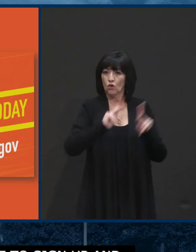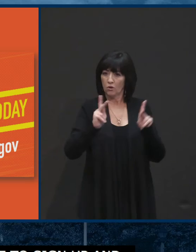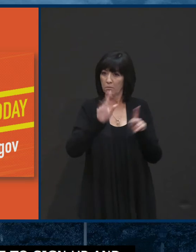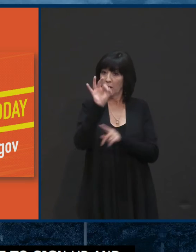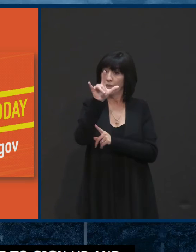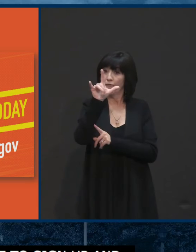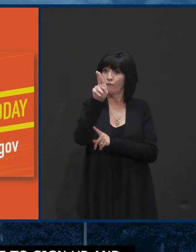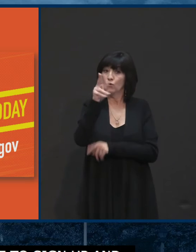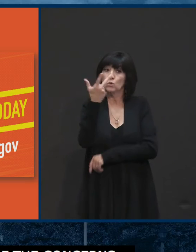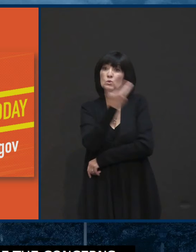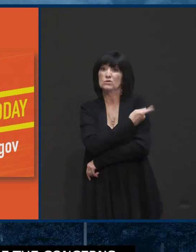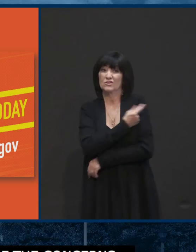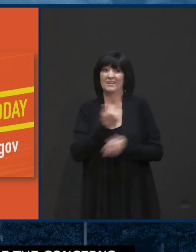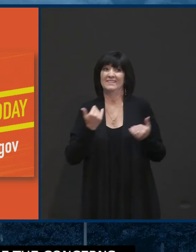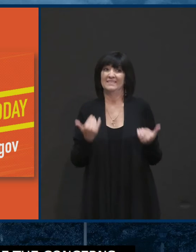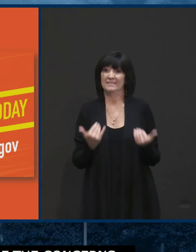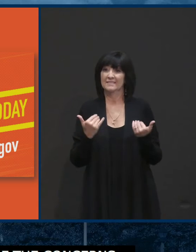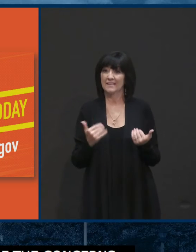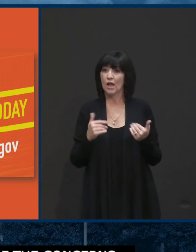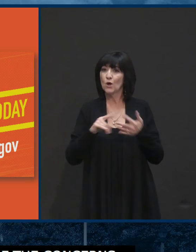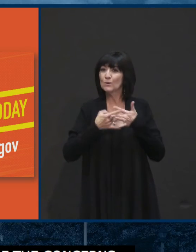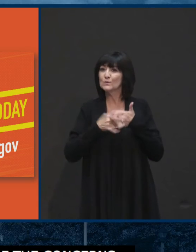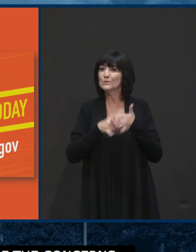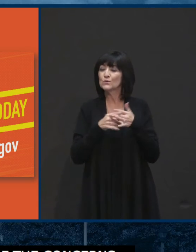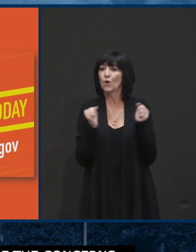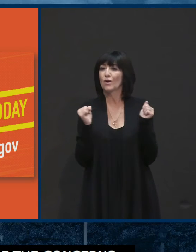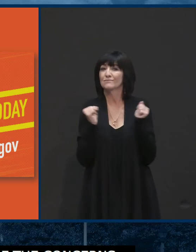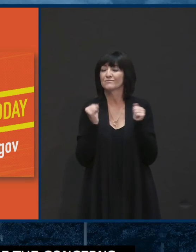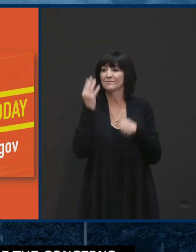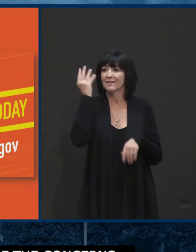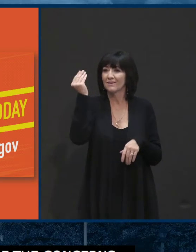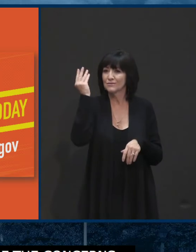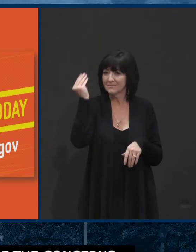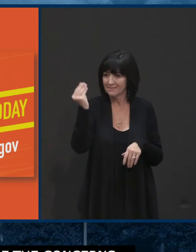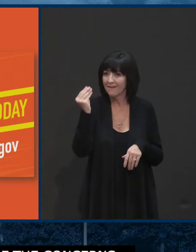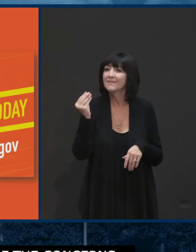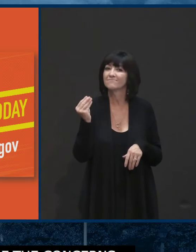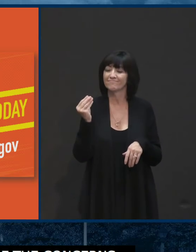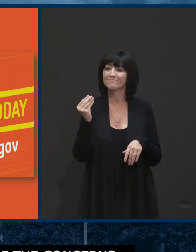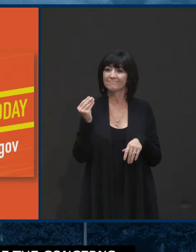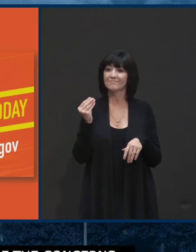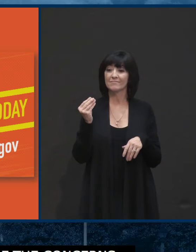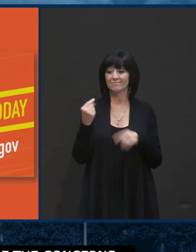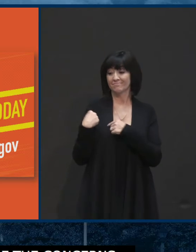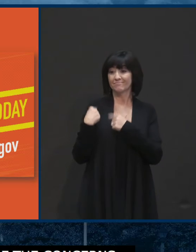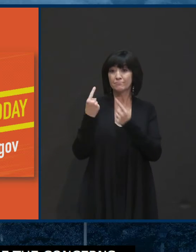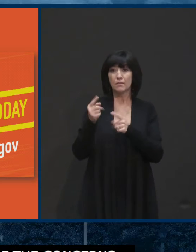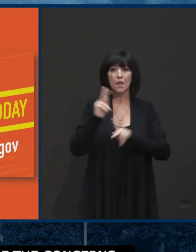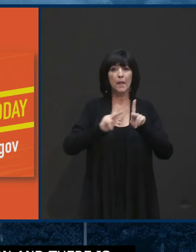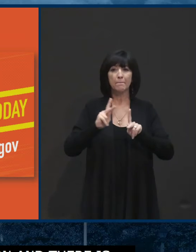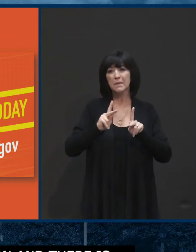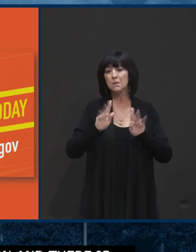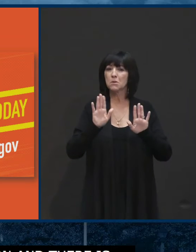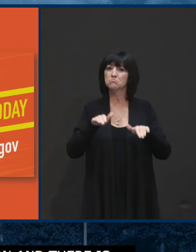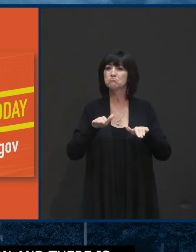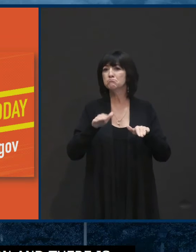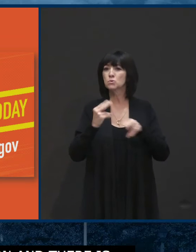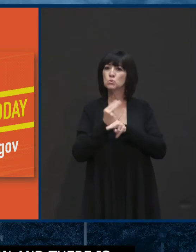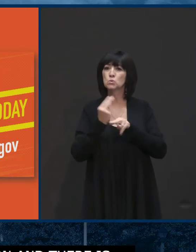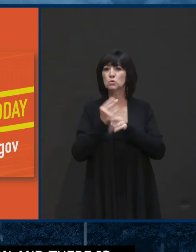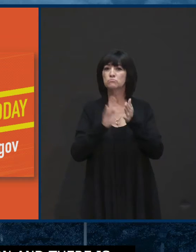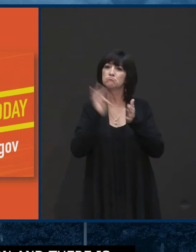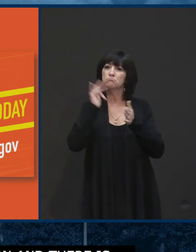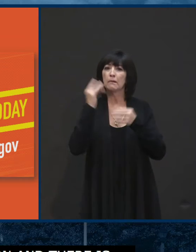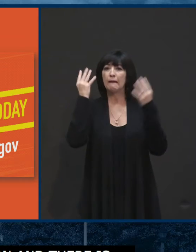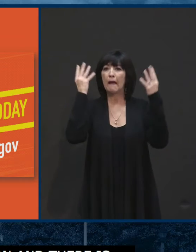starting to get chilly out there. There's not going to be as much outdoor activity as has been the case in the last several weeks and obviously through the